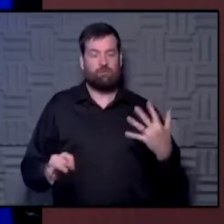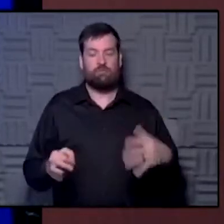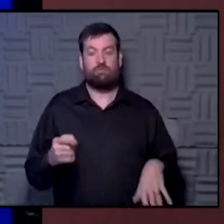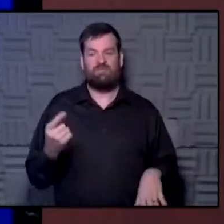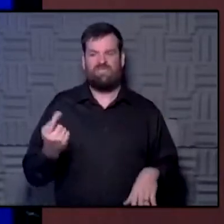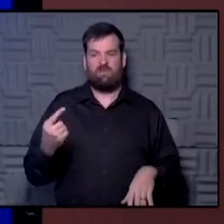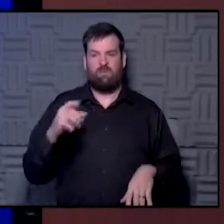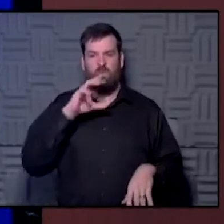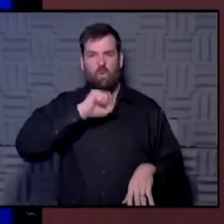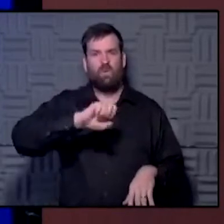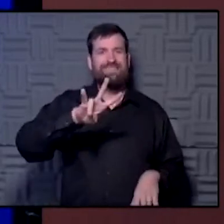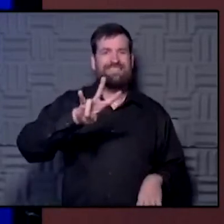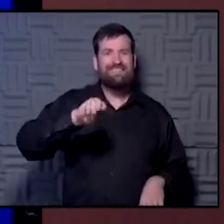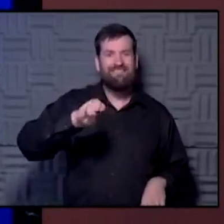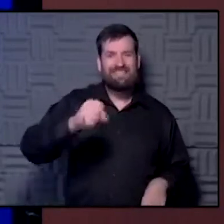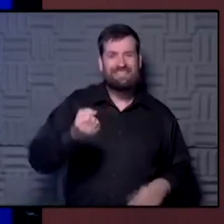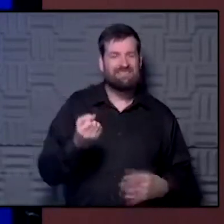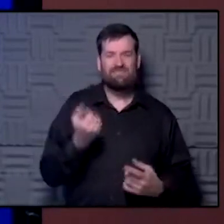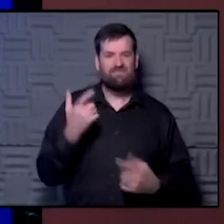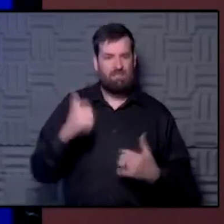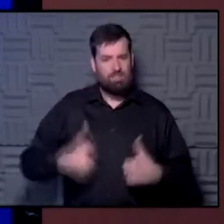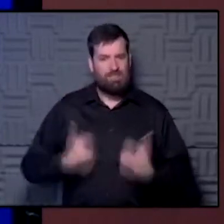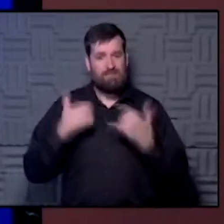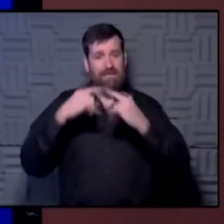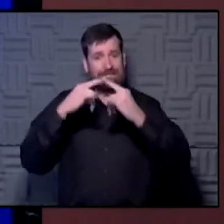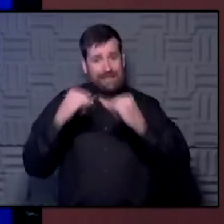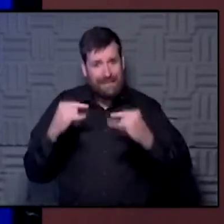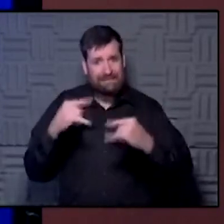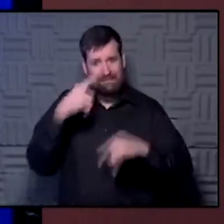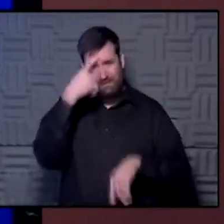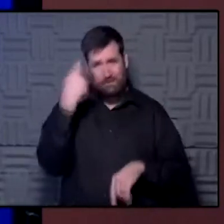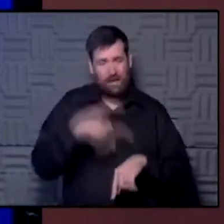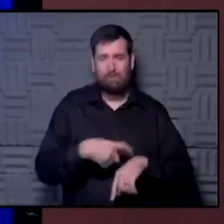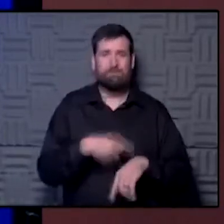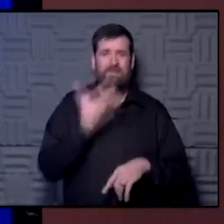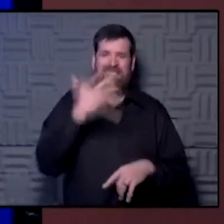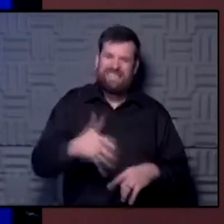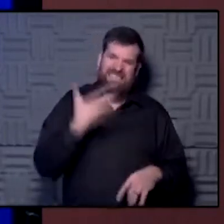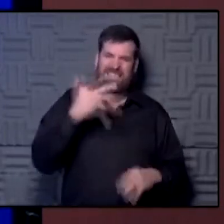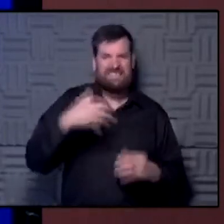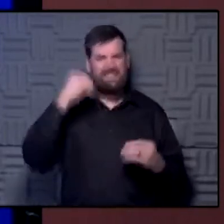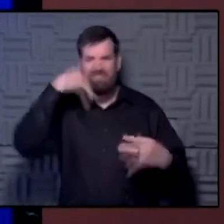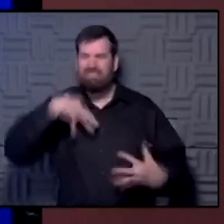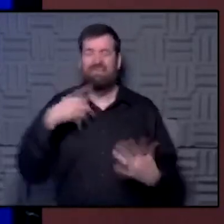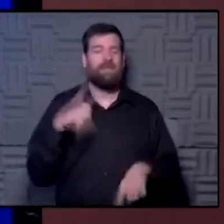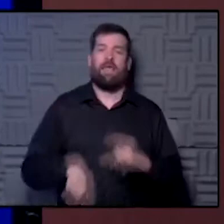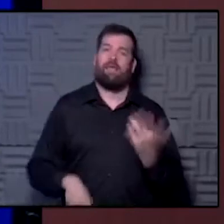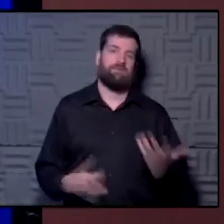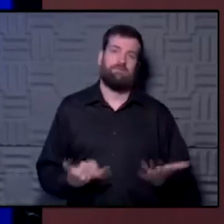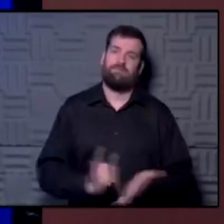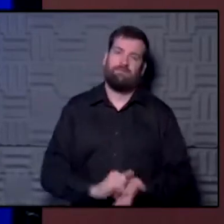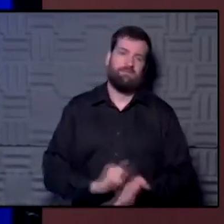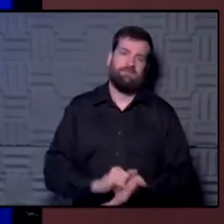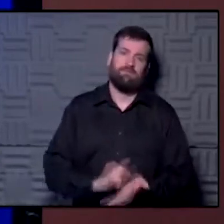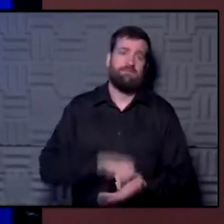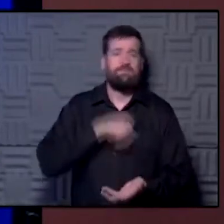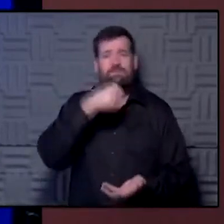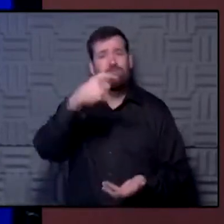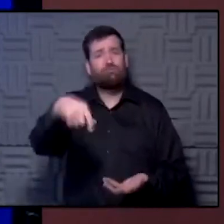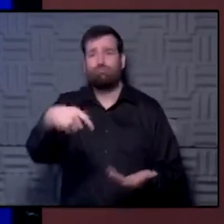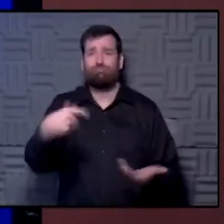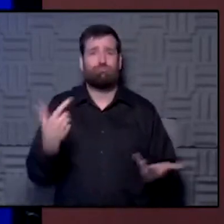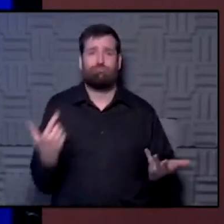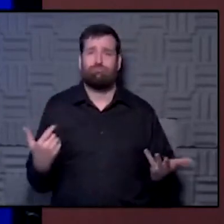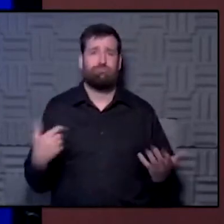in their 70s can't be living in a tent in the summer heat. I mean, those are just not things that can happen and should happen and were